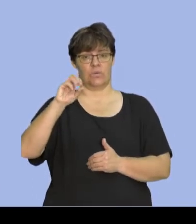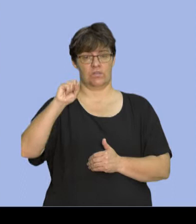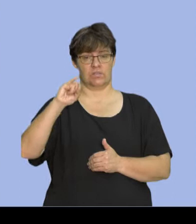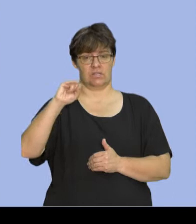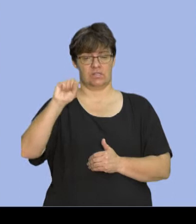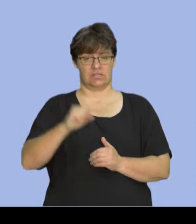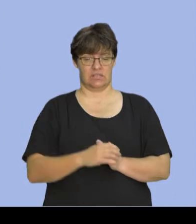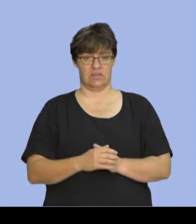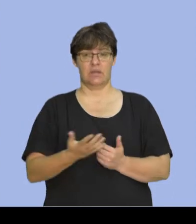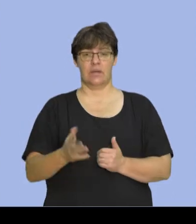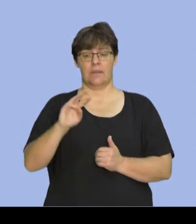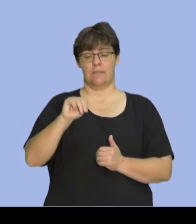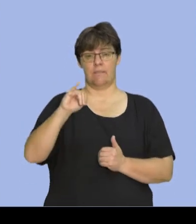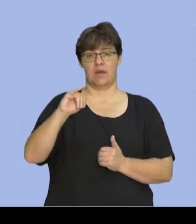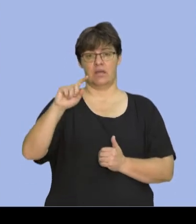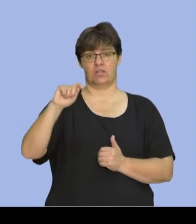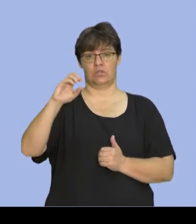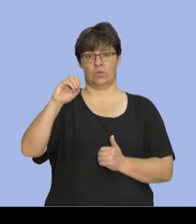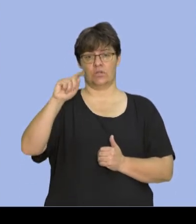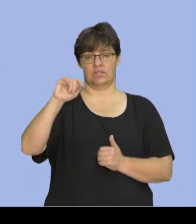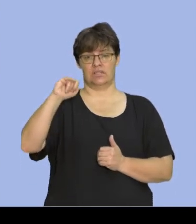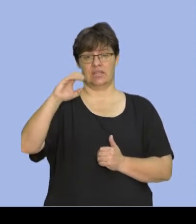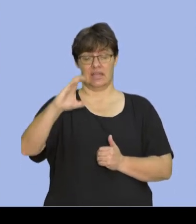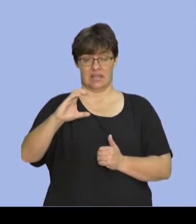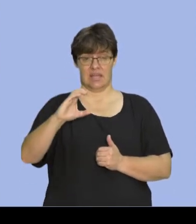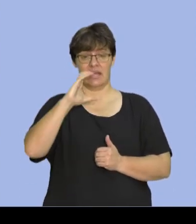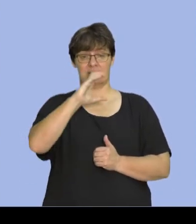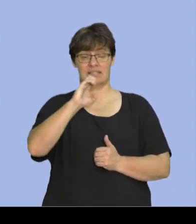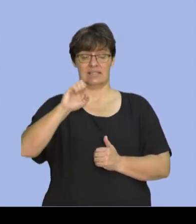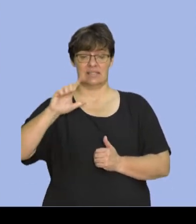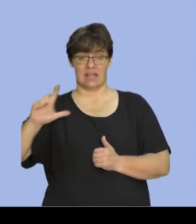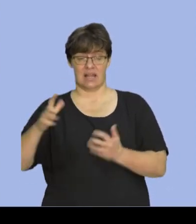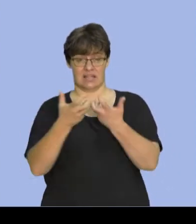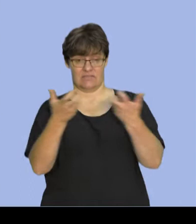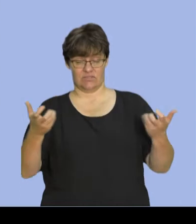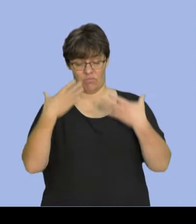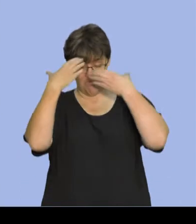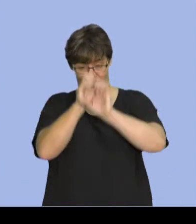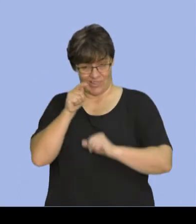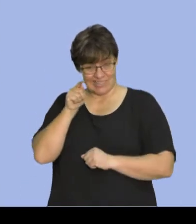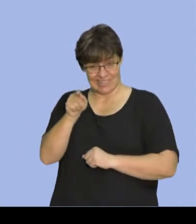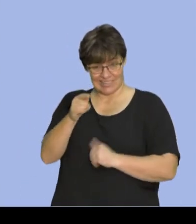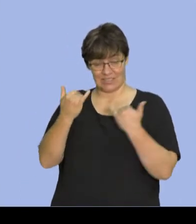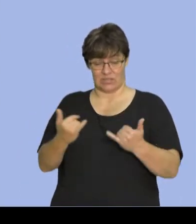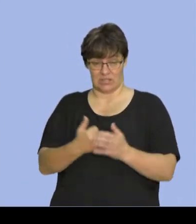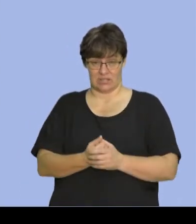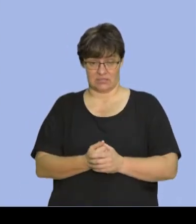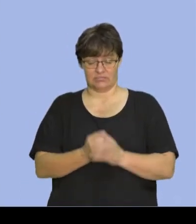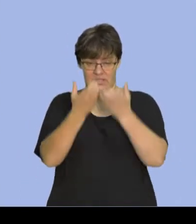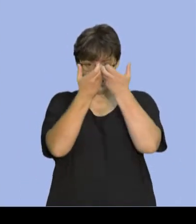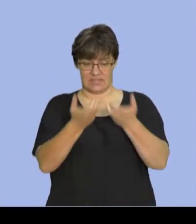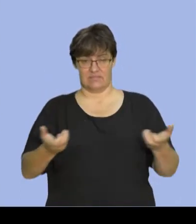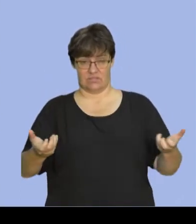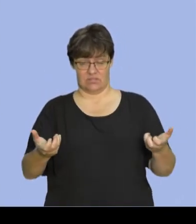mitotic cell division. And so that's going to be the focus of our lesson today, the process of cell division and